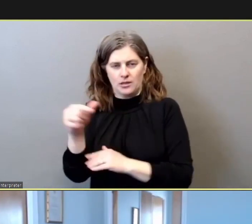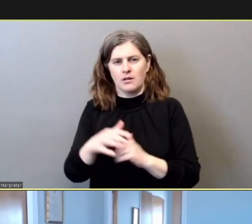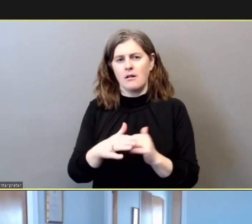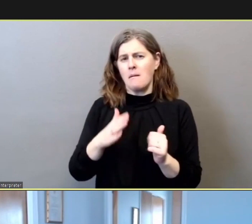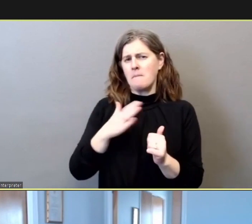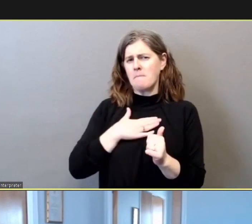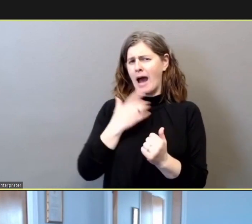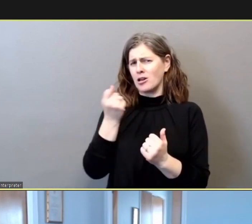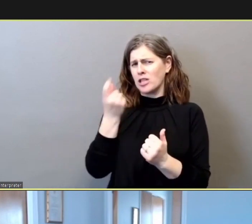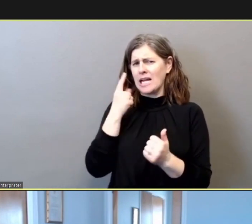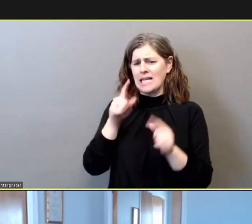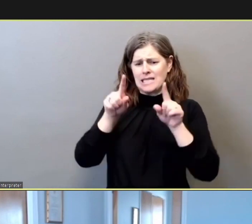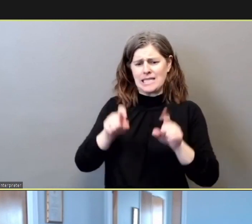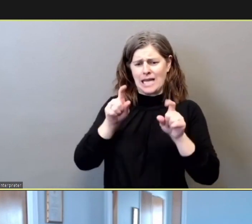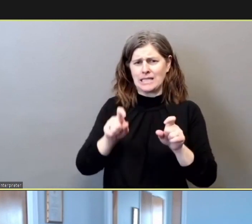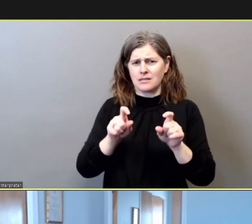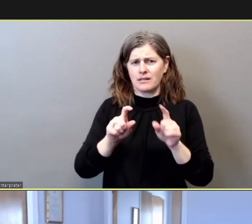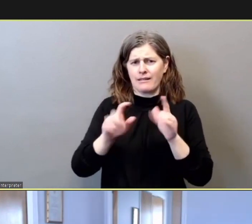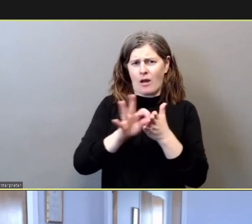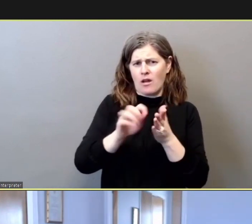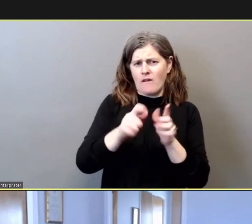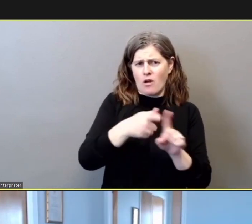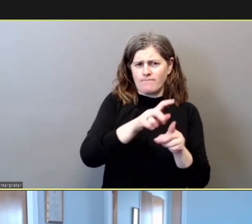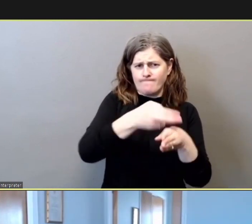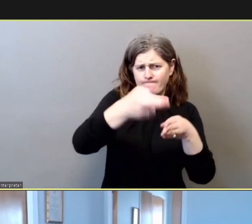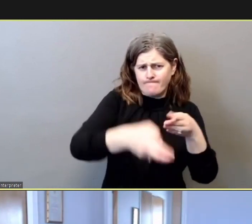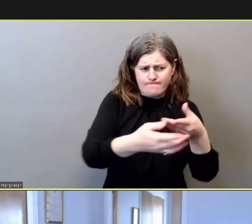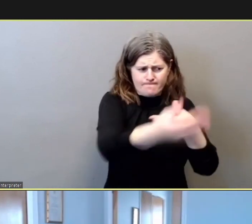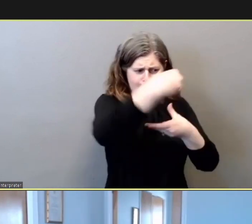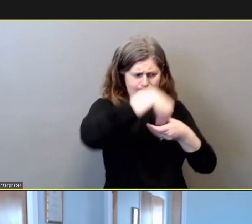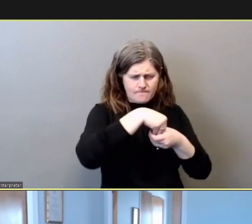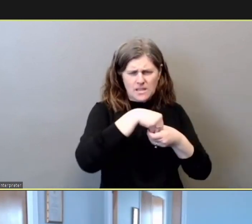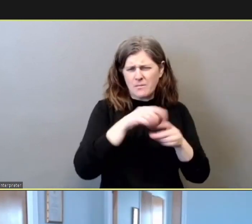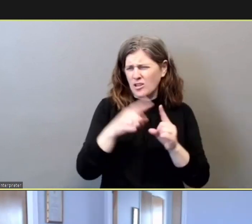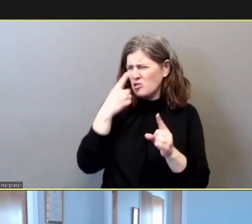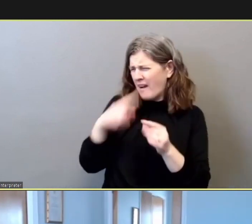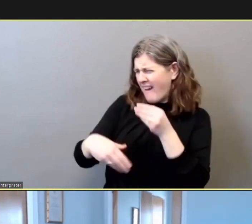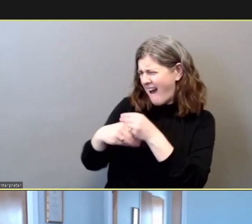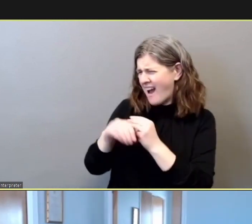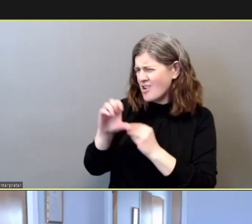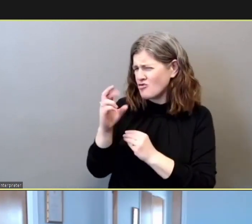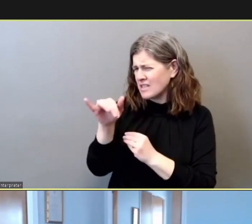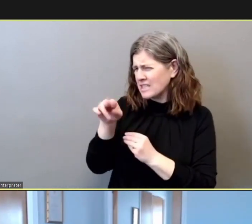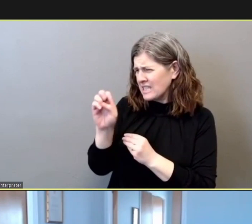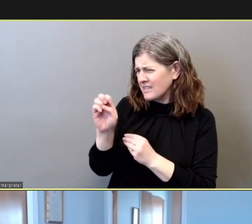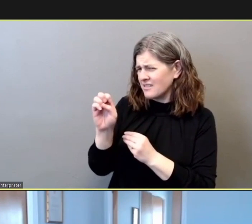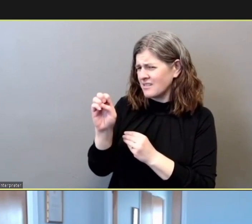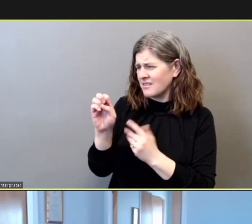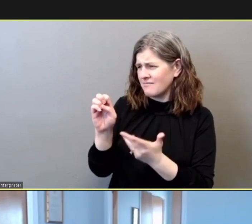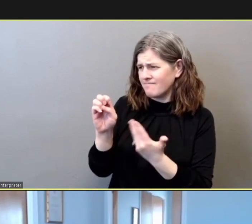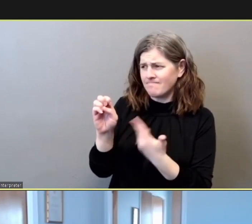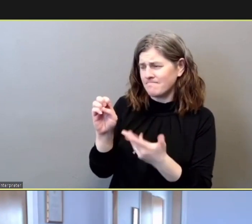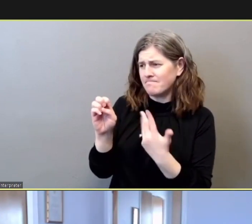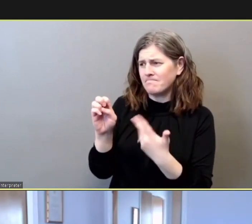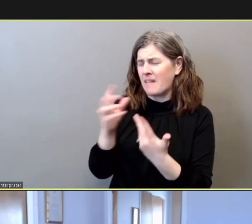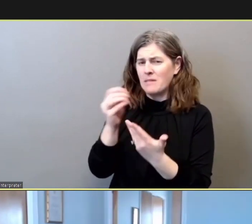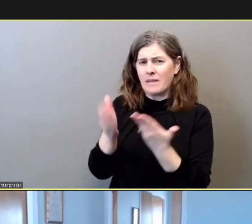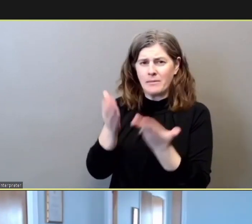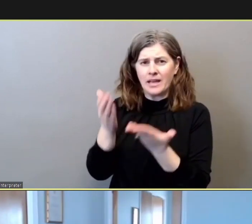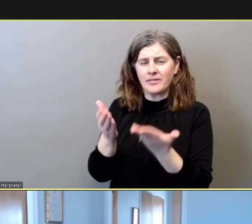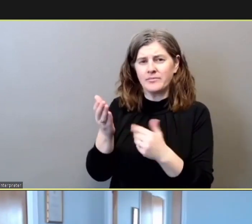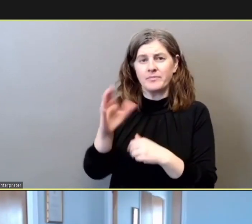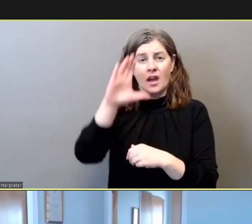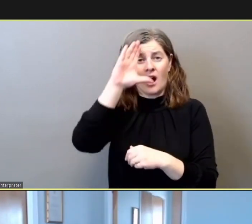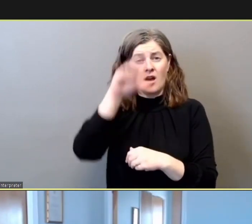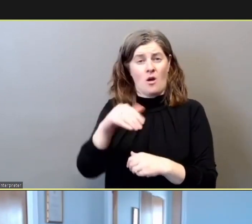in. And but we, Christine, do you want to add something to that? And maybe I know